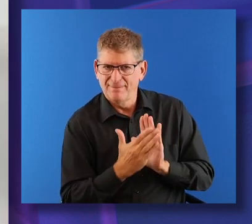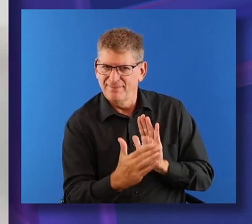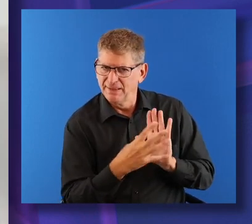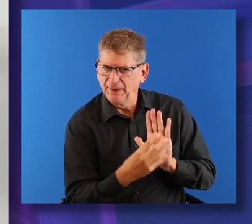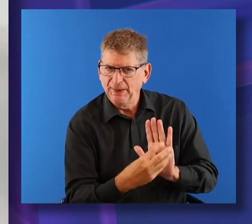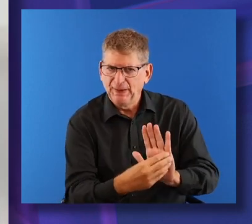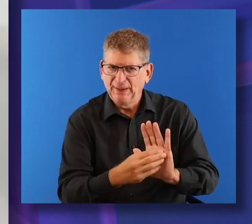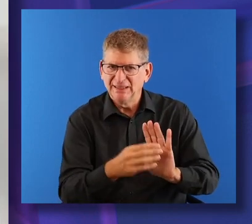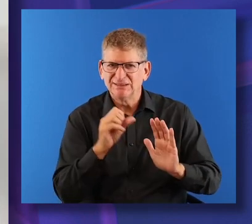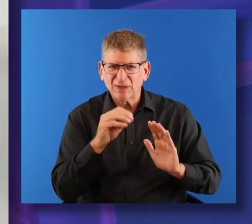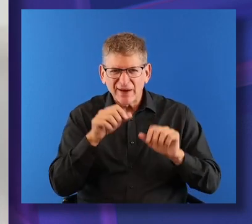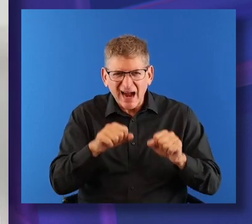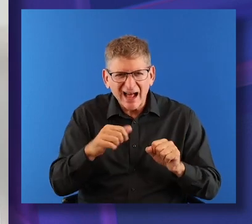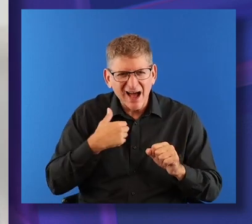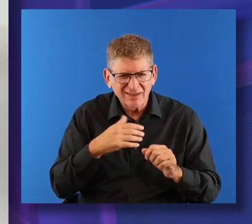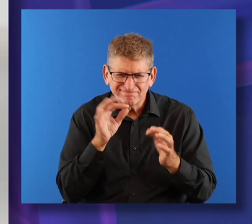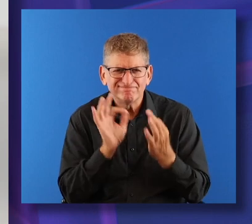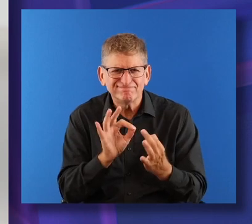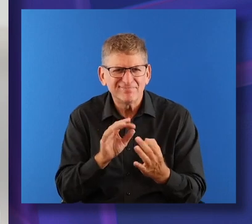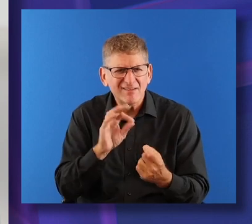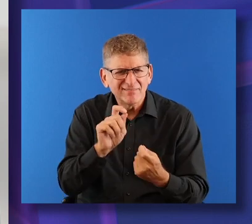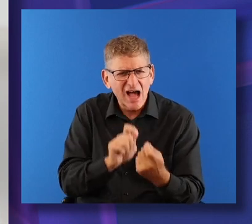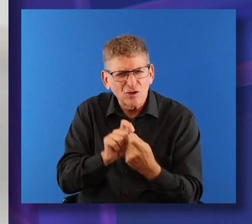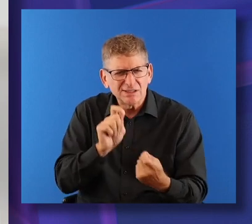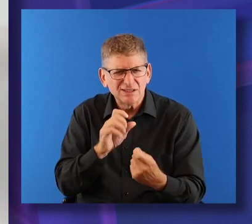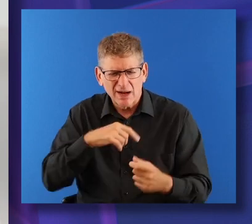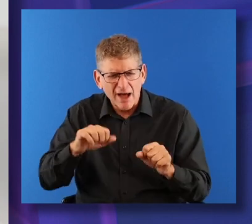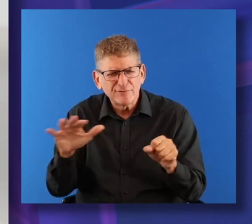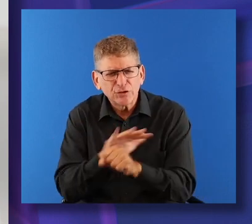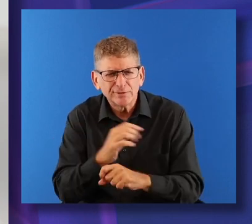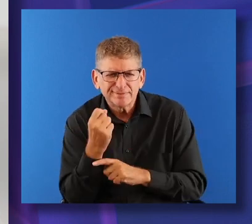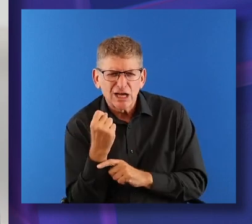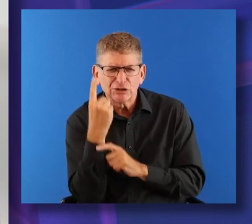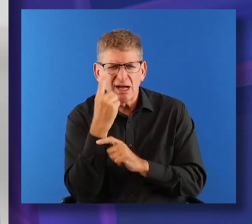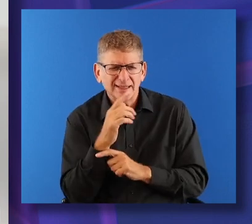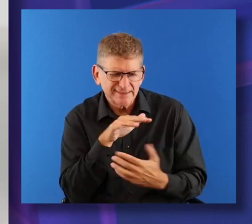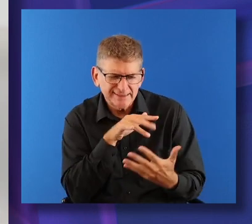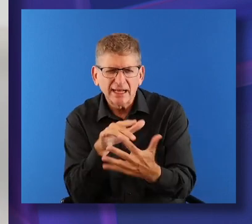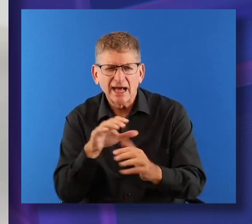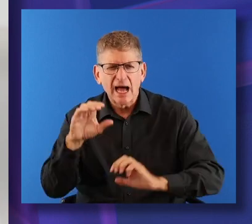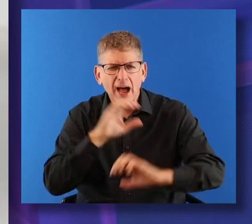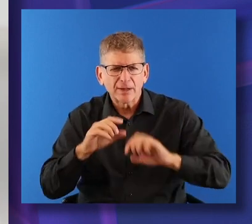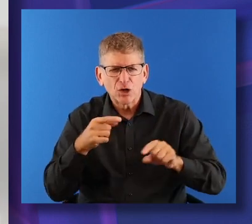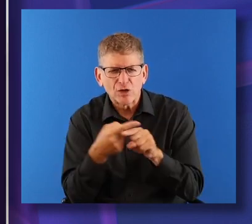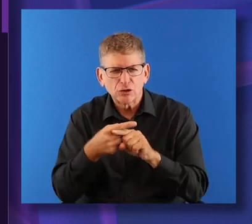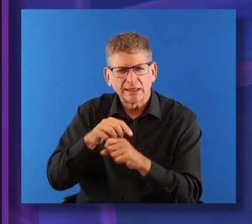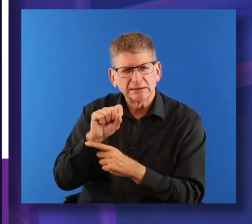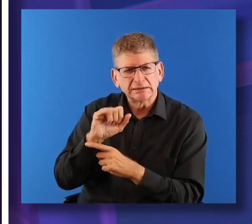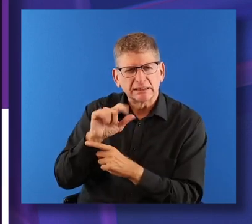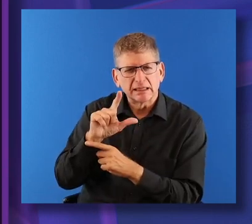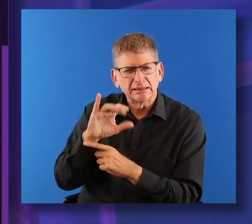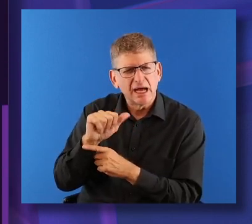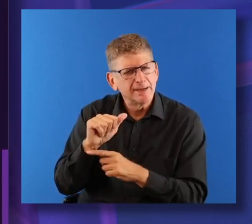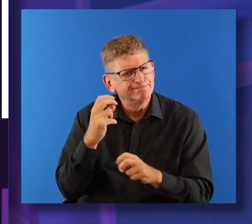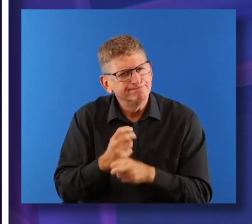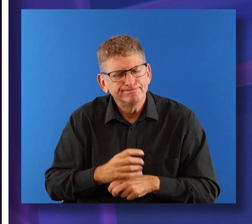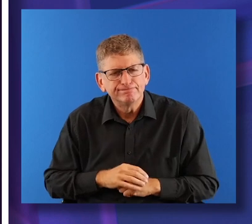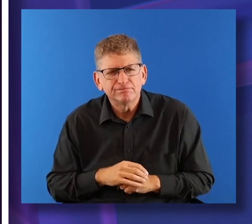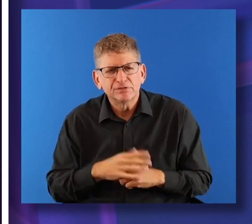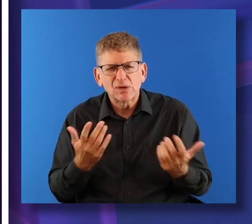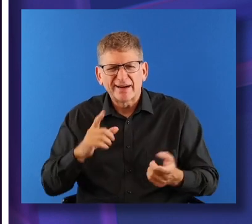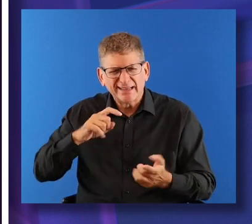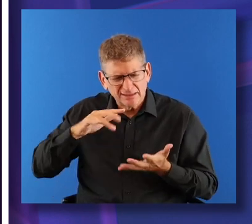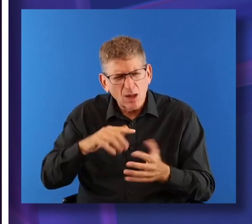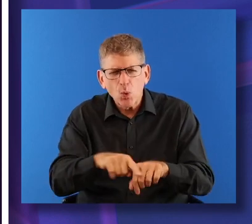to study long time and spatial scales is especially high in catalyzed reactions. In these reactions, a catalyst is added into the mix